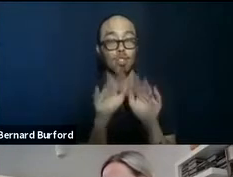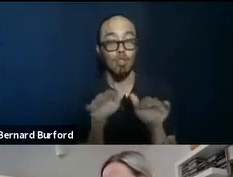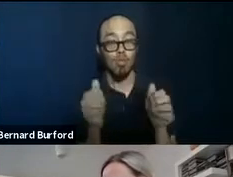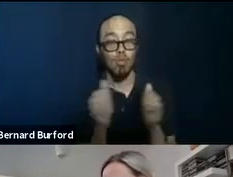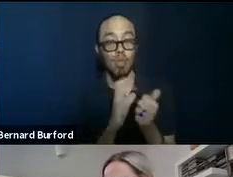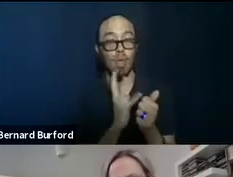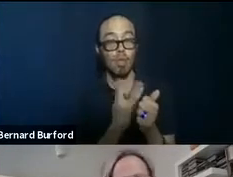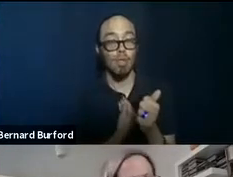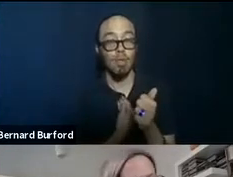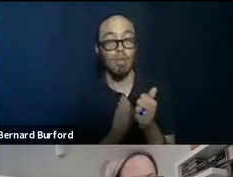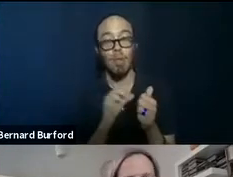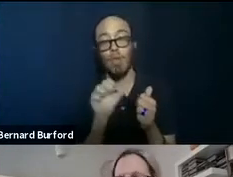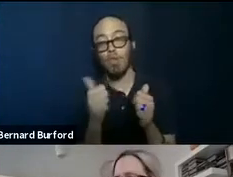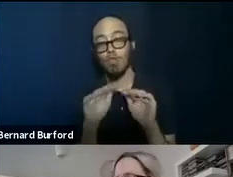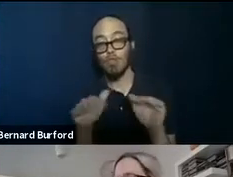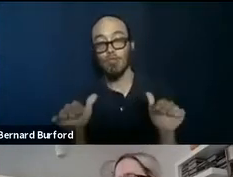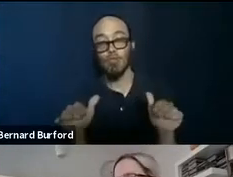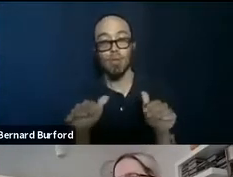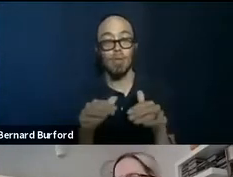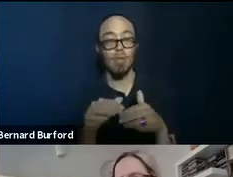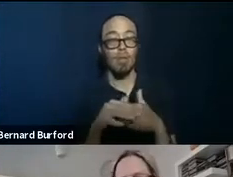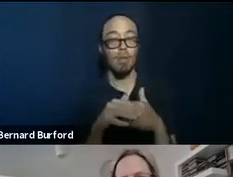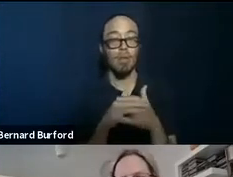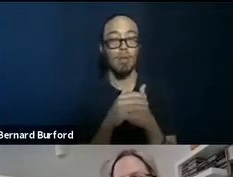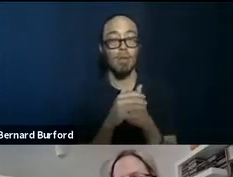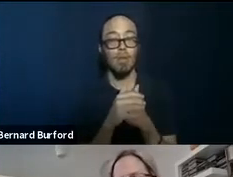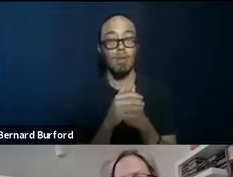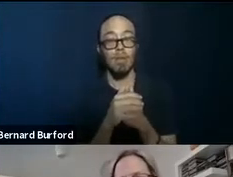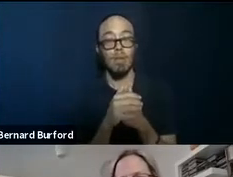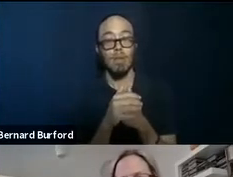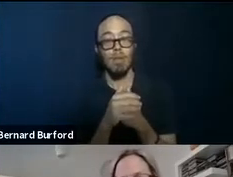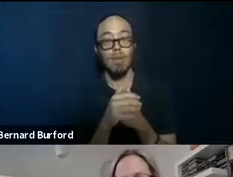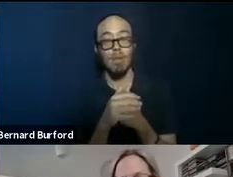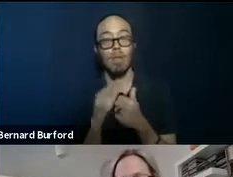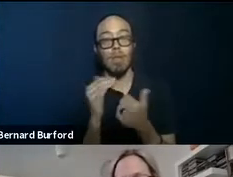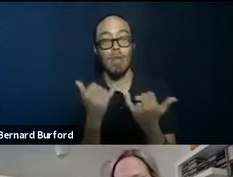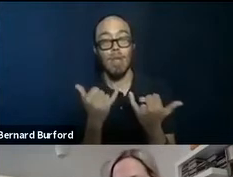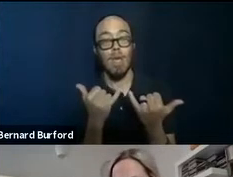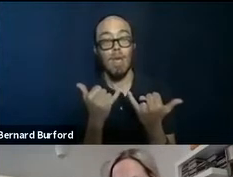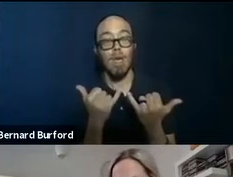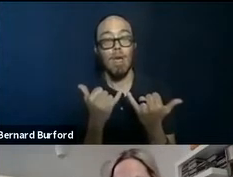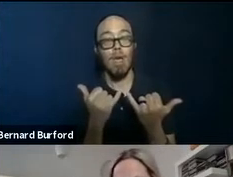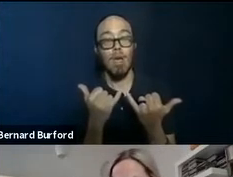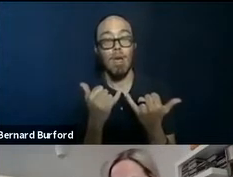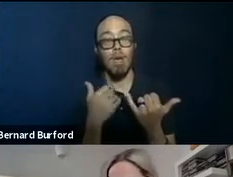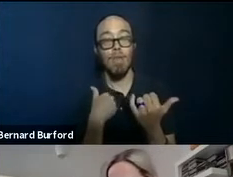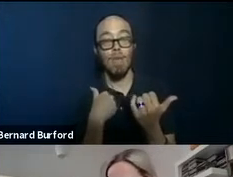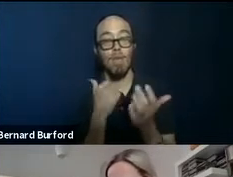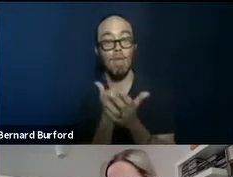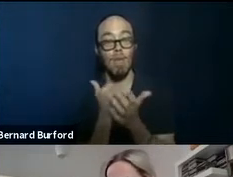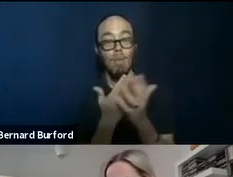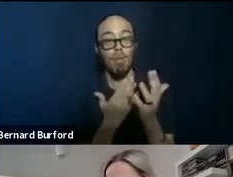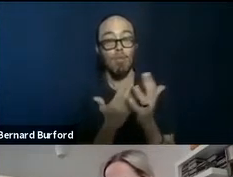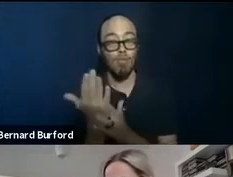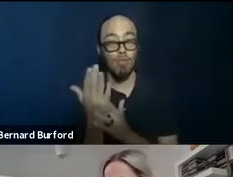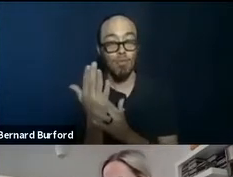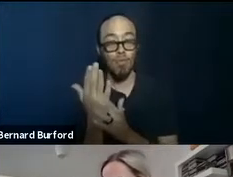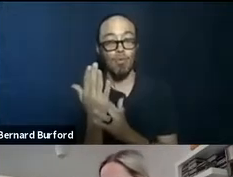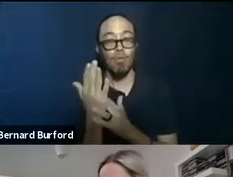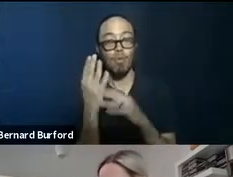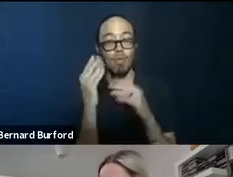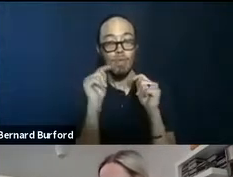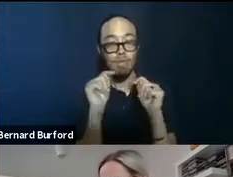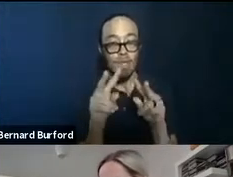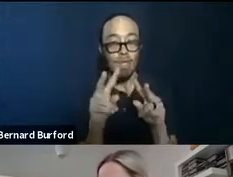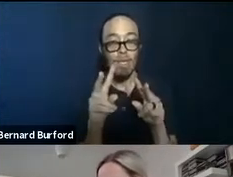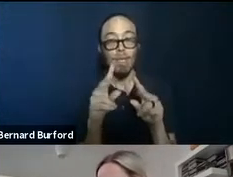other children with having learning disabilities, now they are being helped by teachers through television. And children